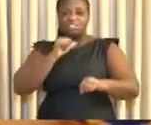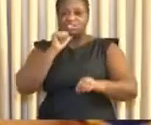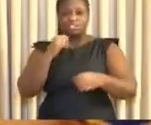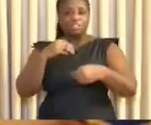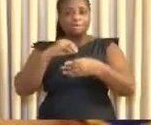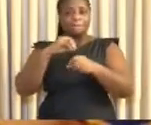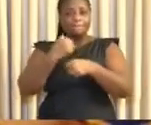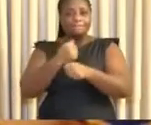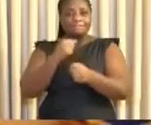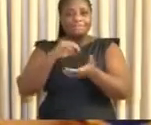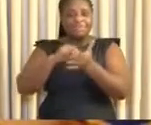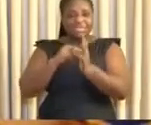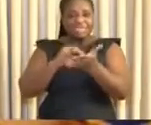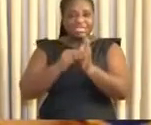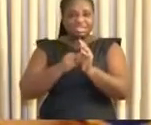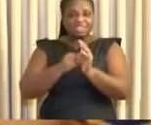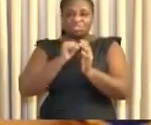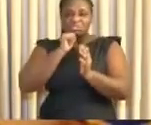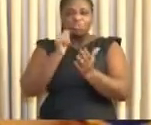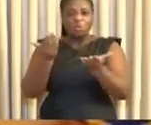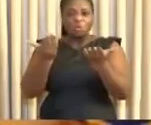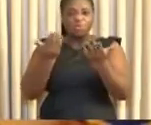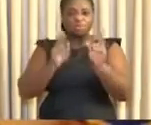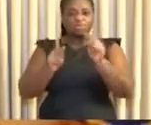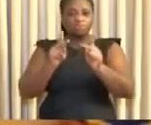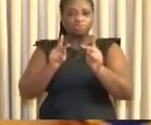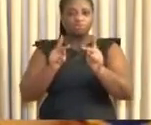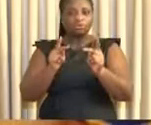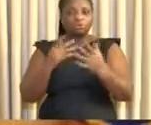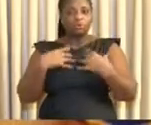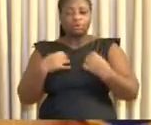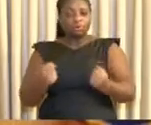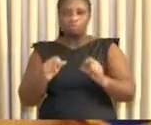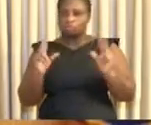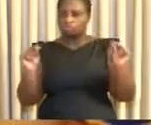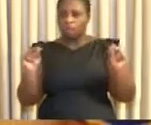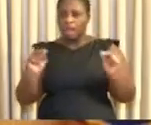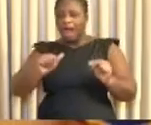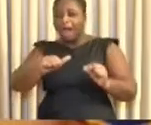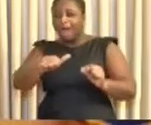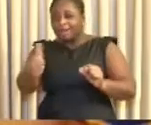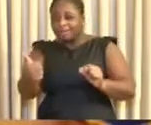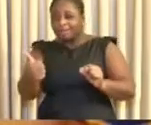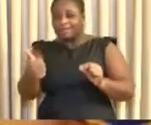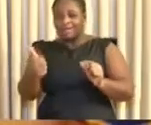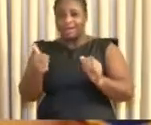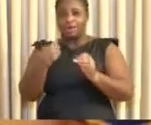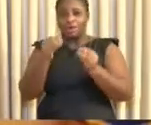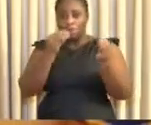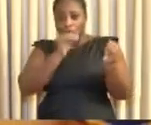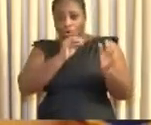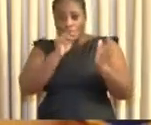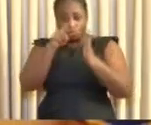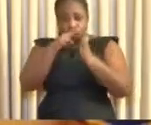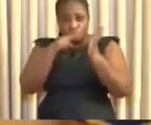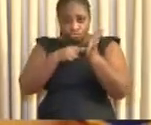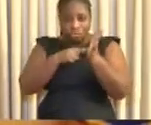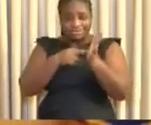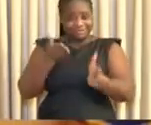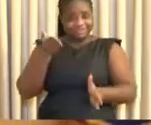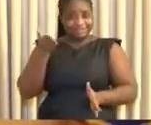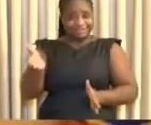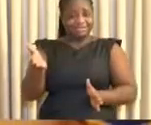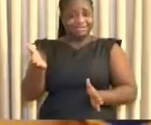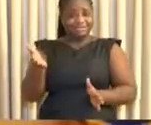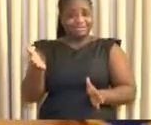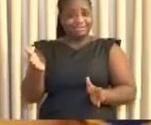guard down. All other measures are still firmly in place. For the avoidance of